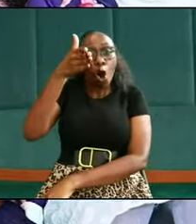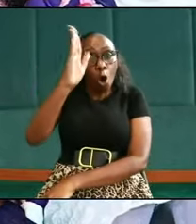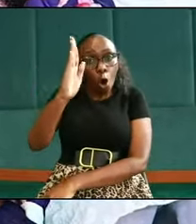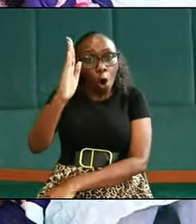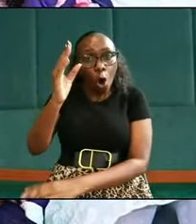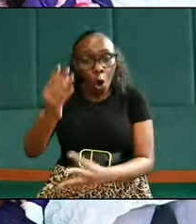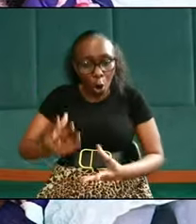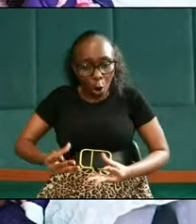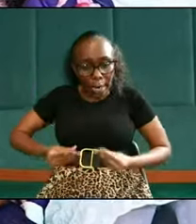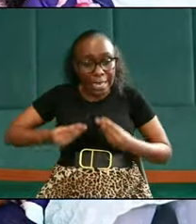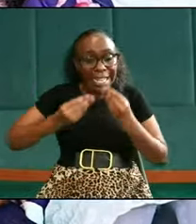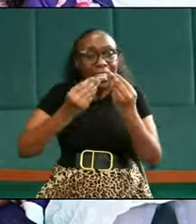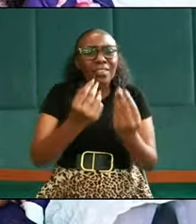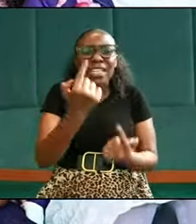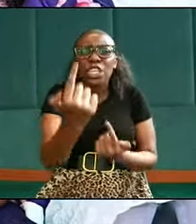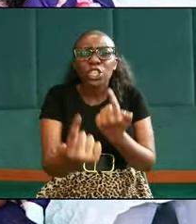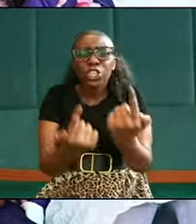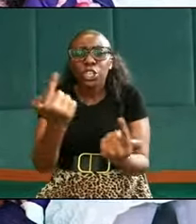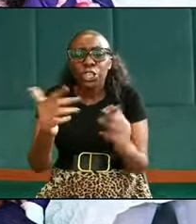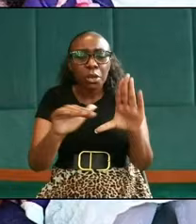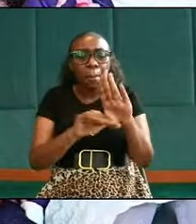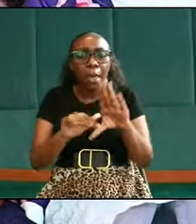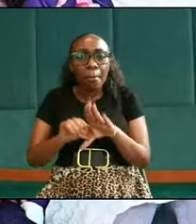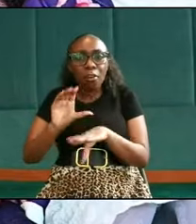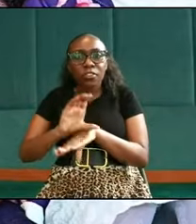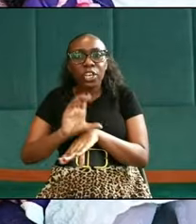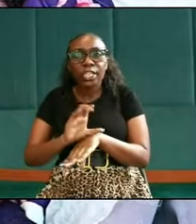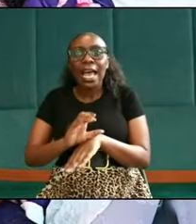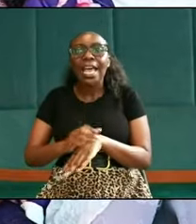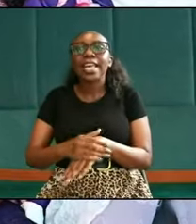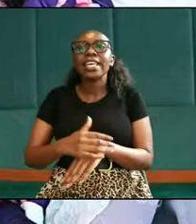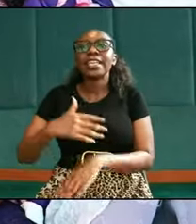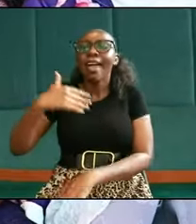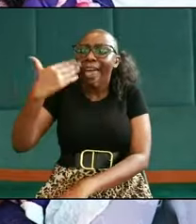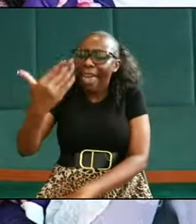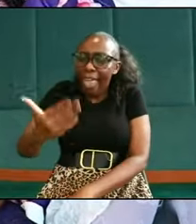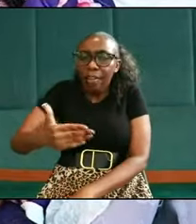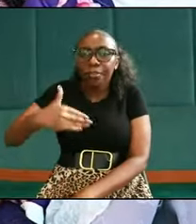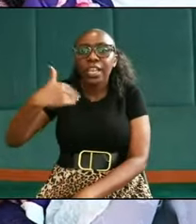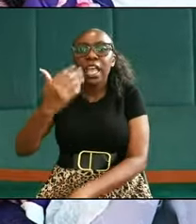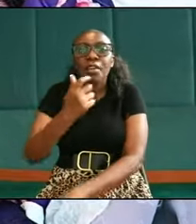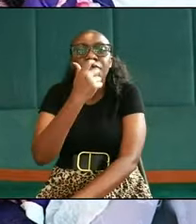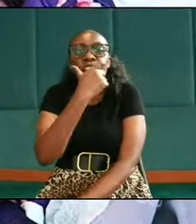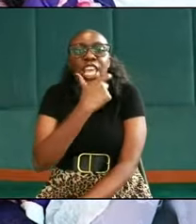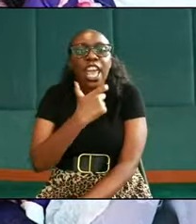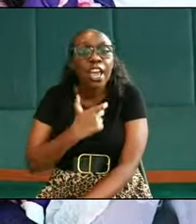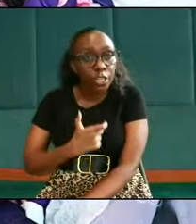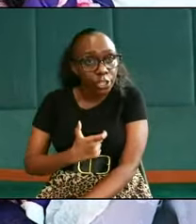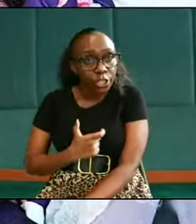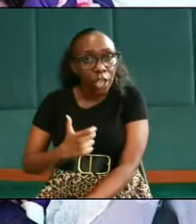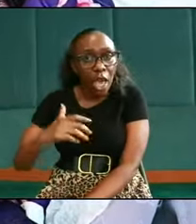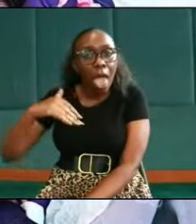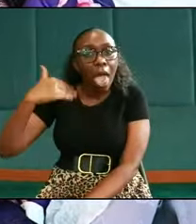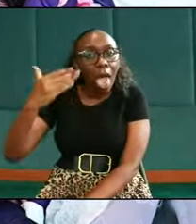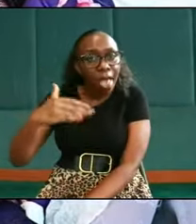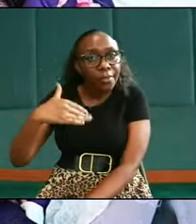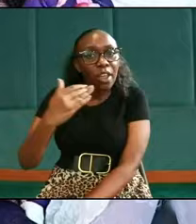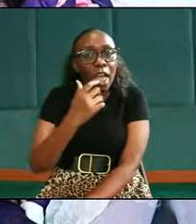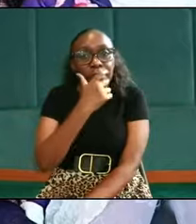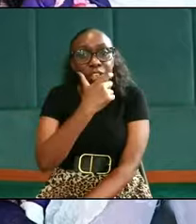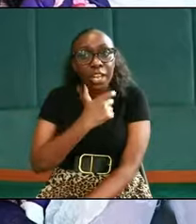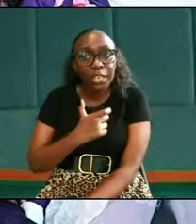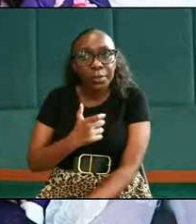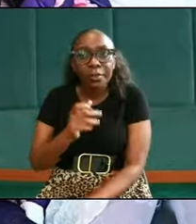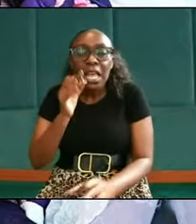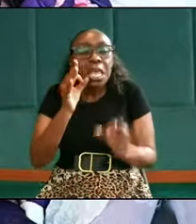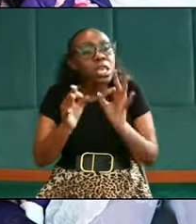upon all members of his church in every age. Which age? Which age? Yes,